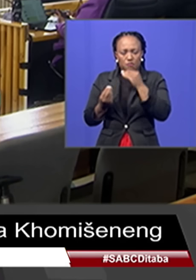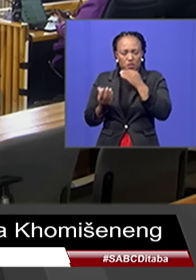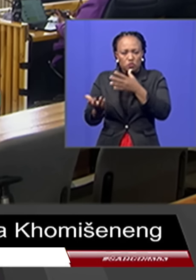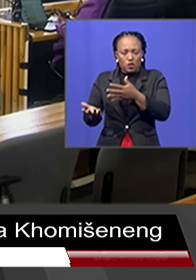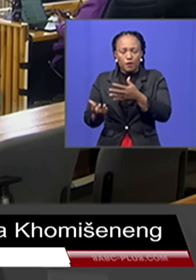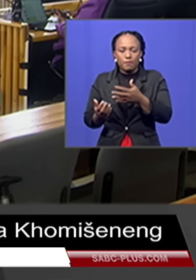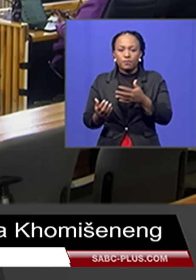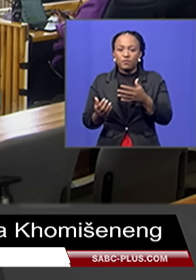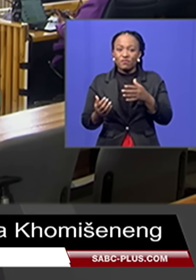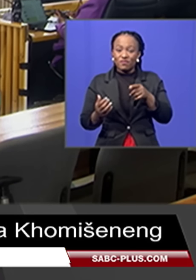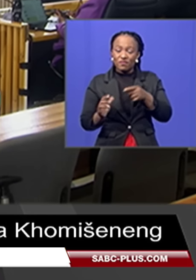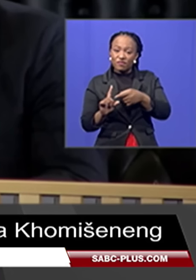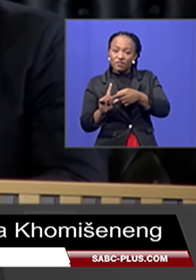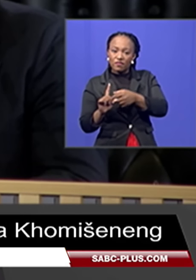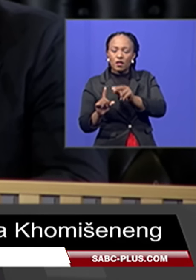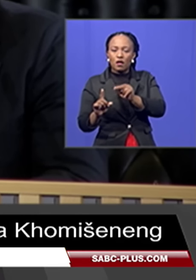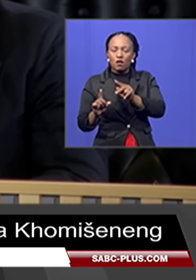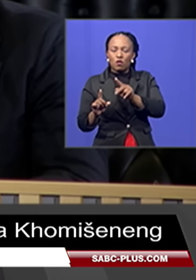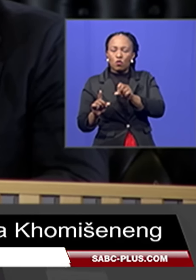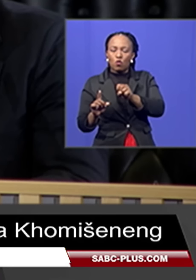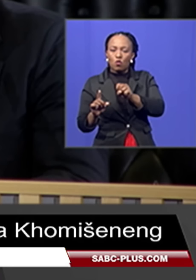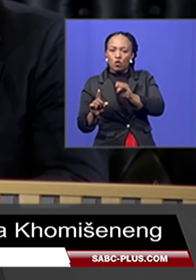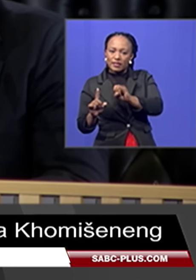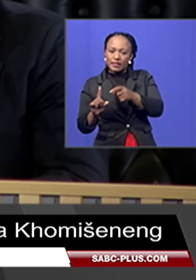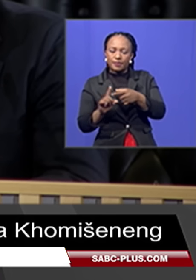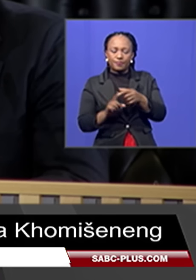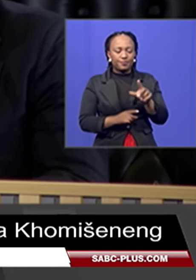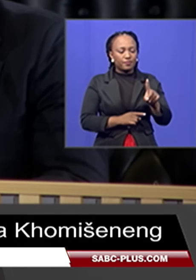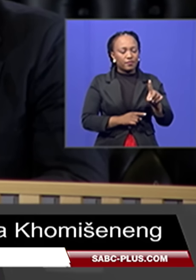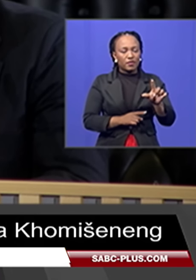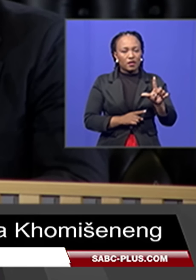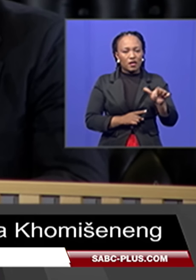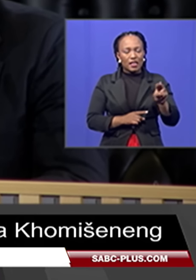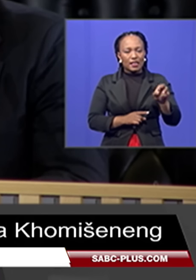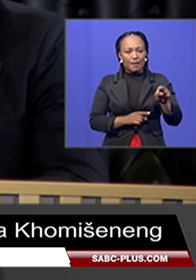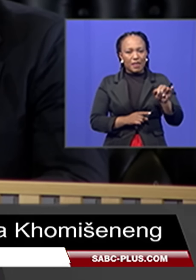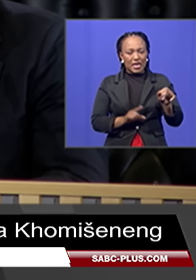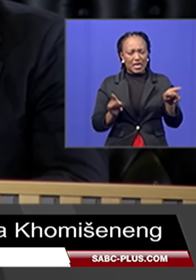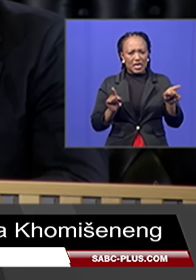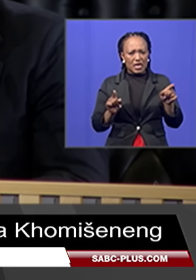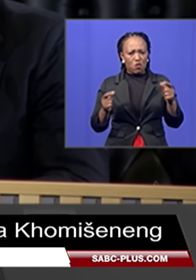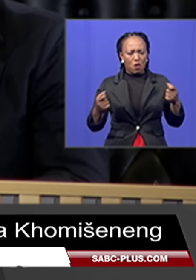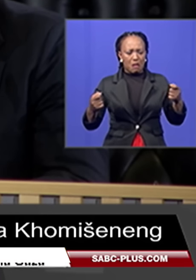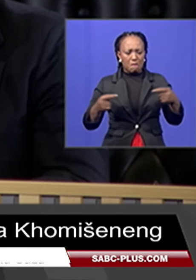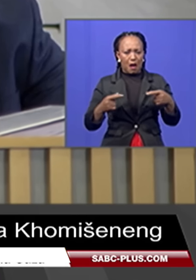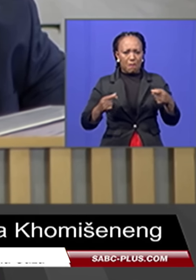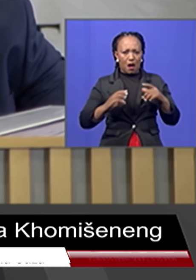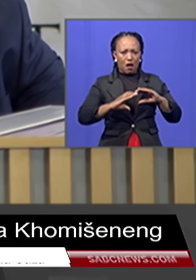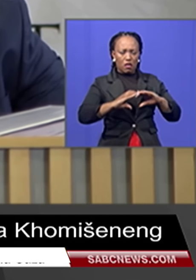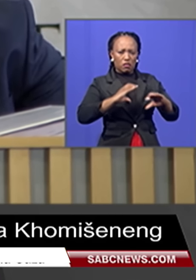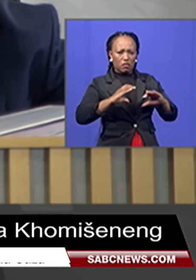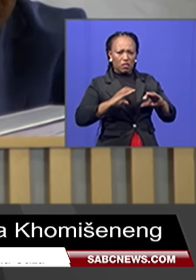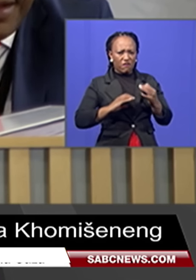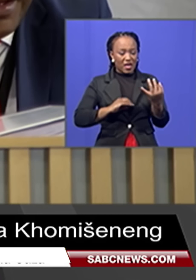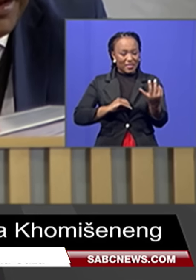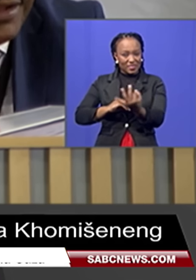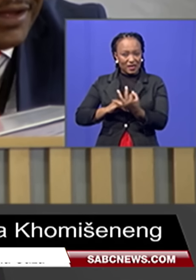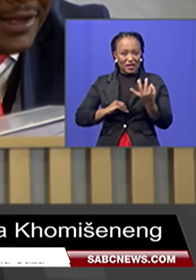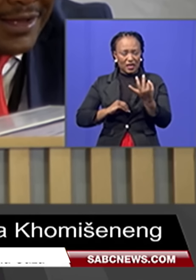Nkosi go no swana le tša Nkosi le Dlamini di ka thala seswantšho seo se fapanego seo se laetša go mathading thako magareng ga borare bja